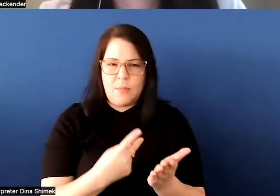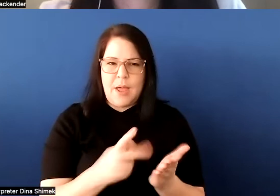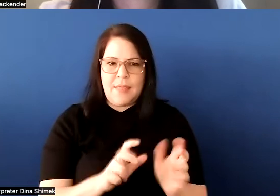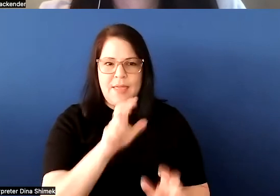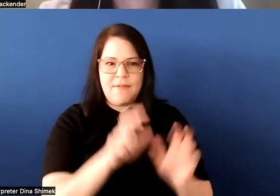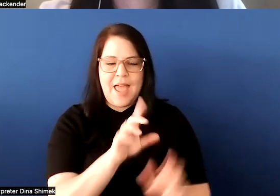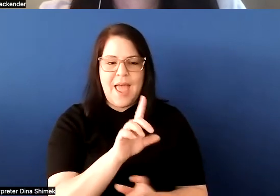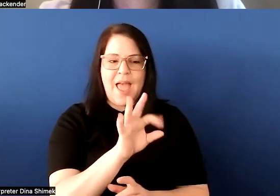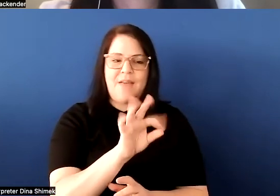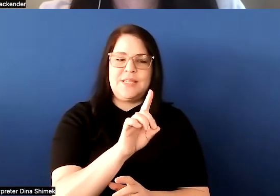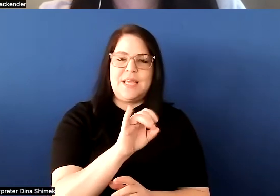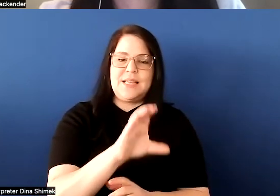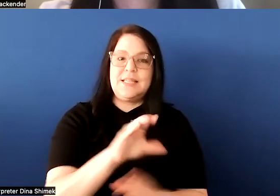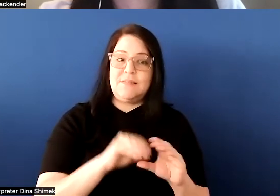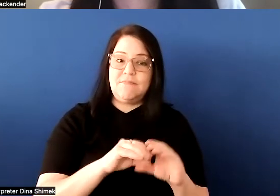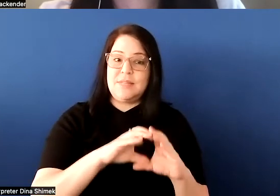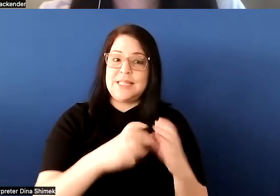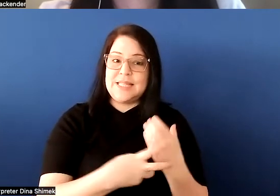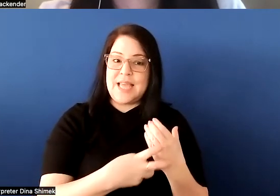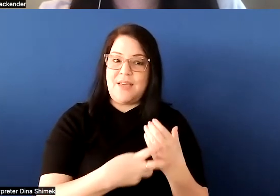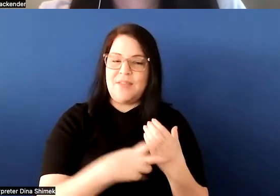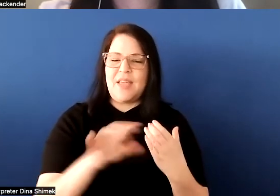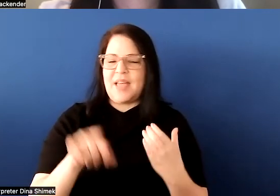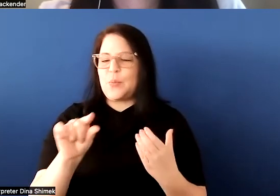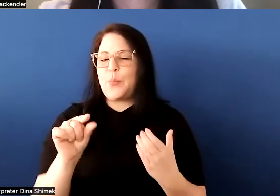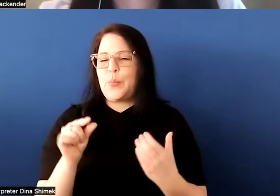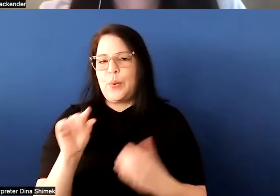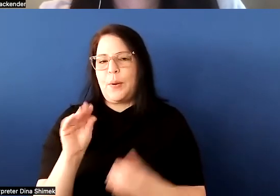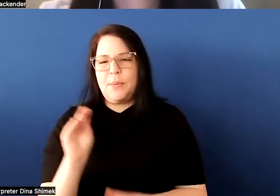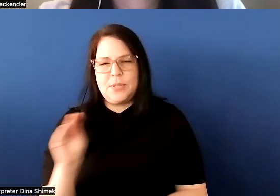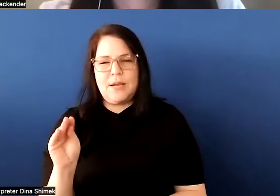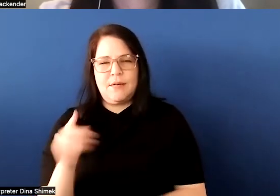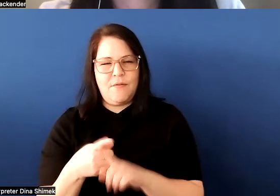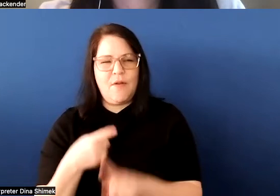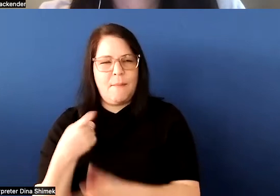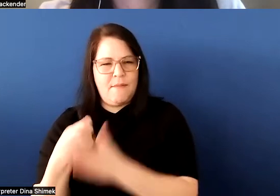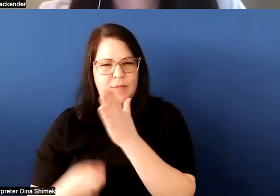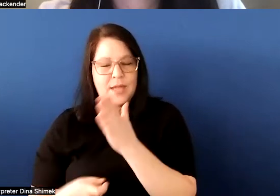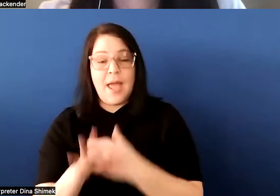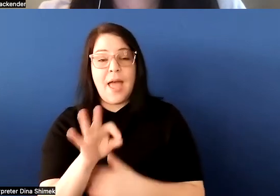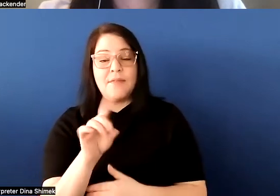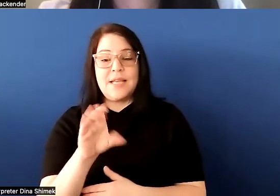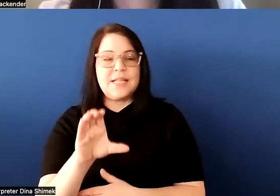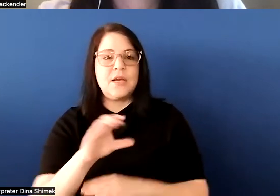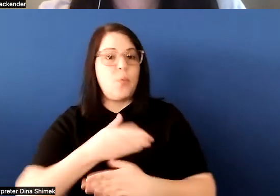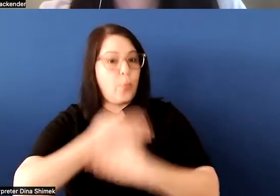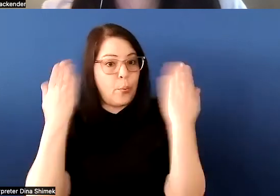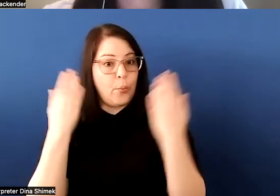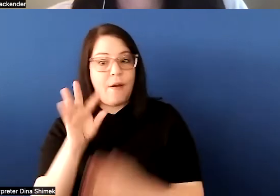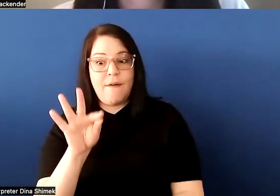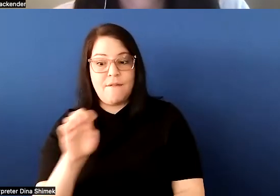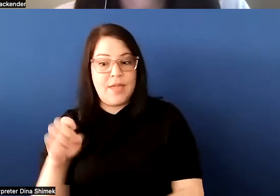your FDIC savings option, that's net of those fees. And the FDIC option has no fees. And so